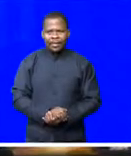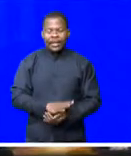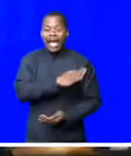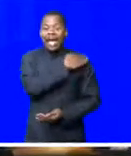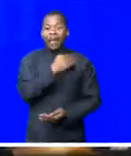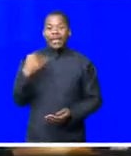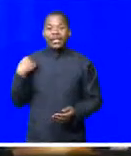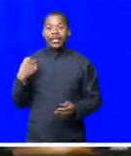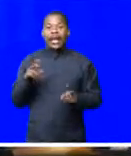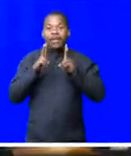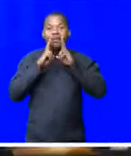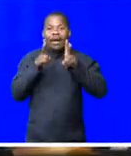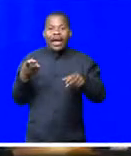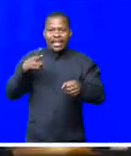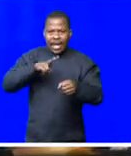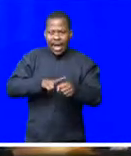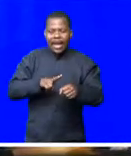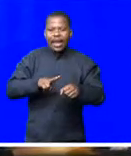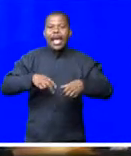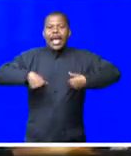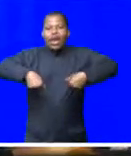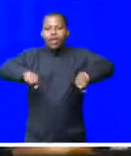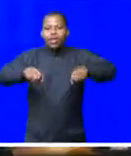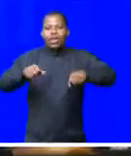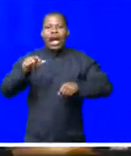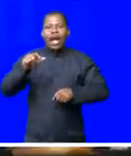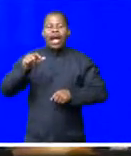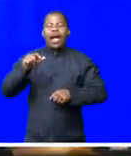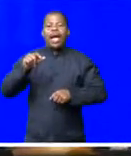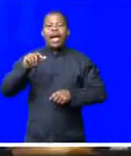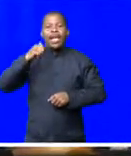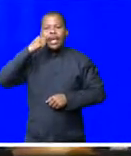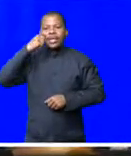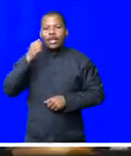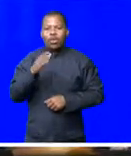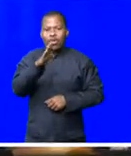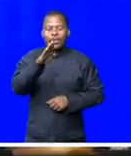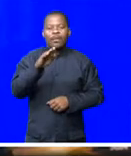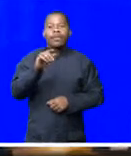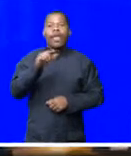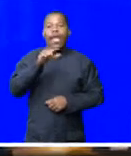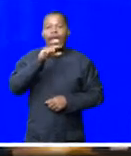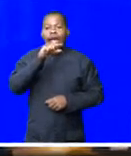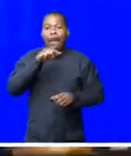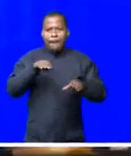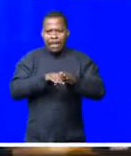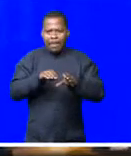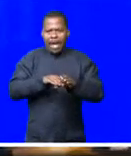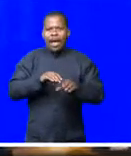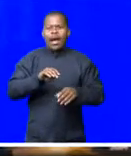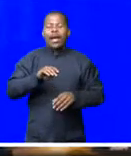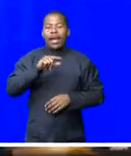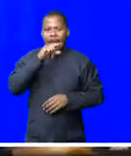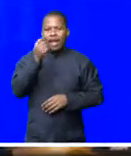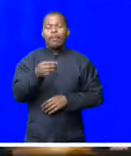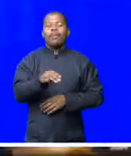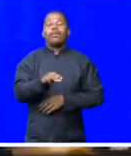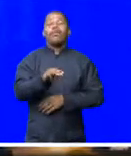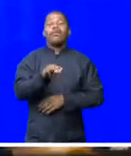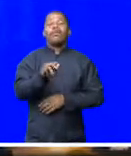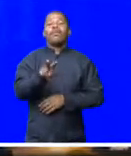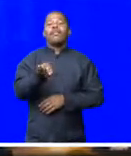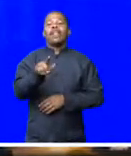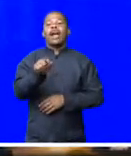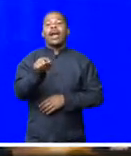Induna yetekuvakasha lephindze ibe lilunga lephalamende lenkundla yaseNtondozi Moses Vilakati ithi bayinkundla kusifiso sabo ukuthi